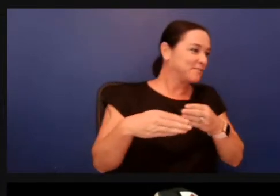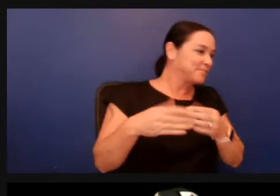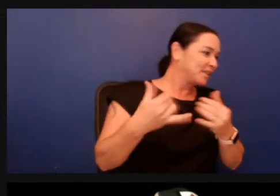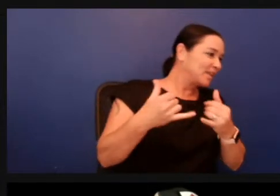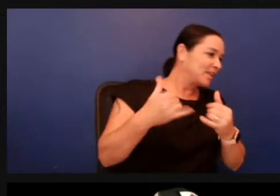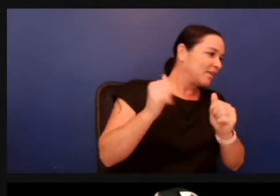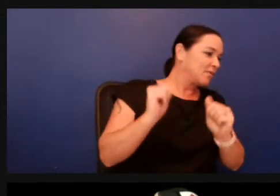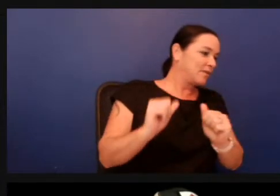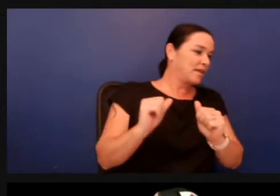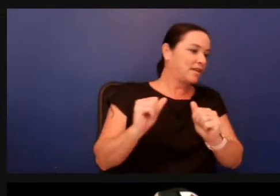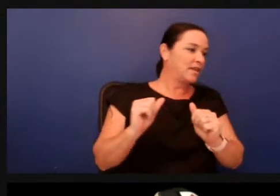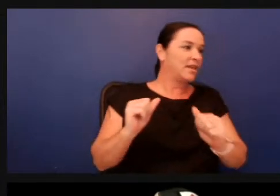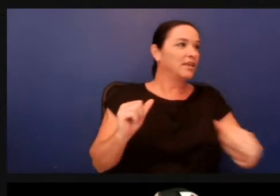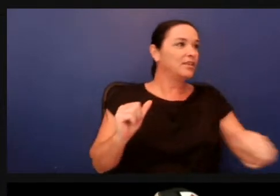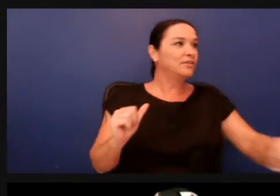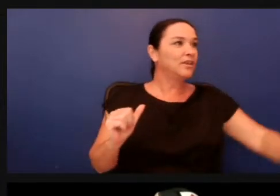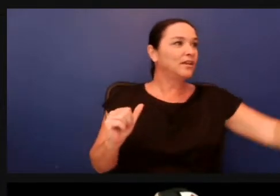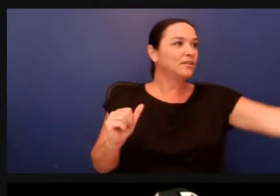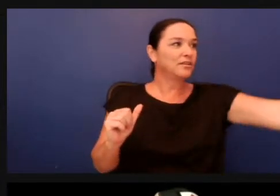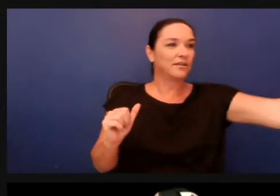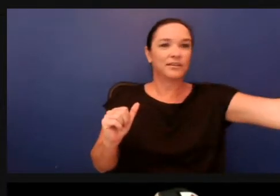our observations.